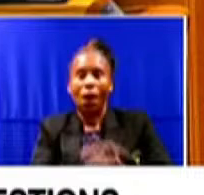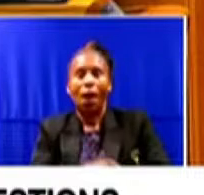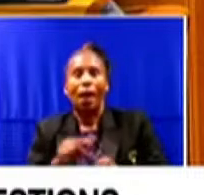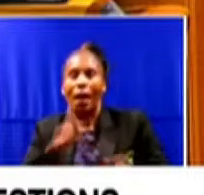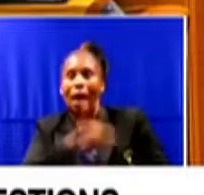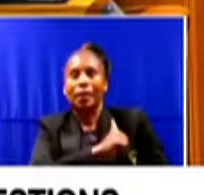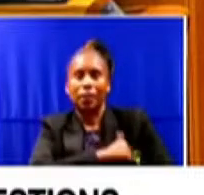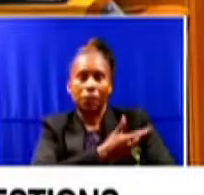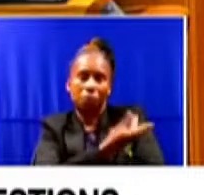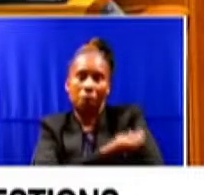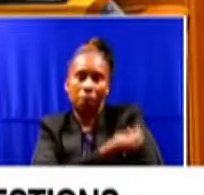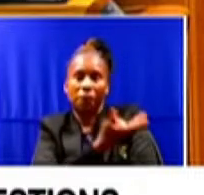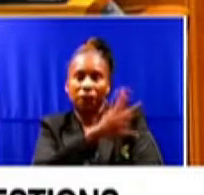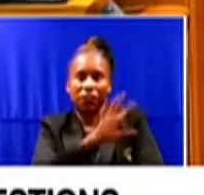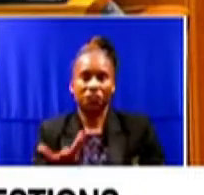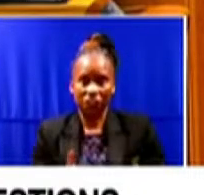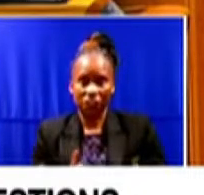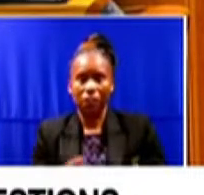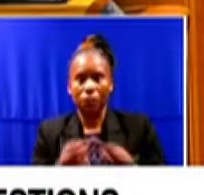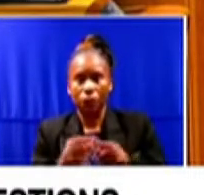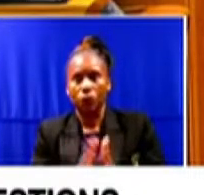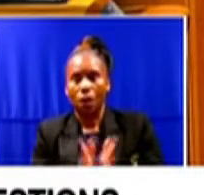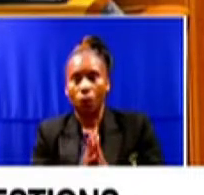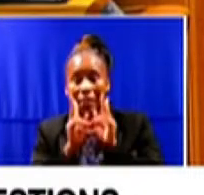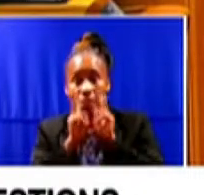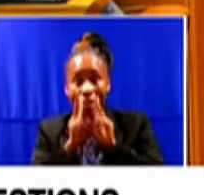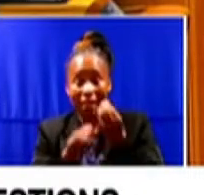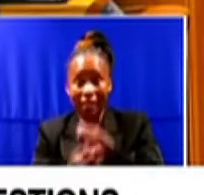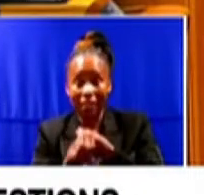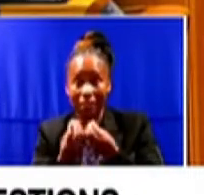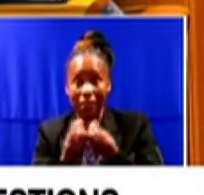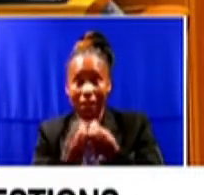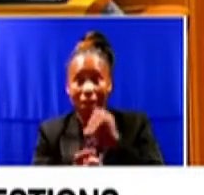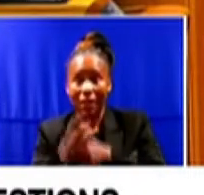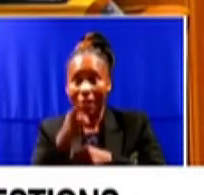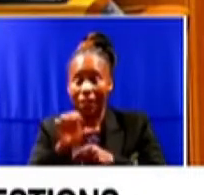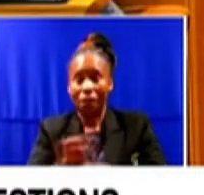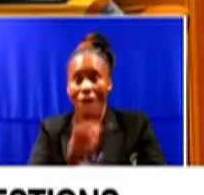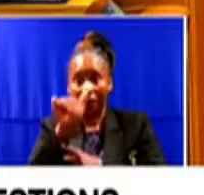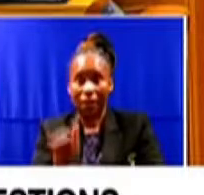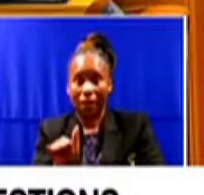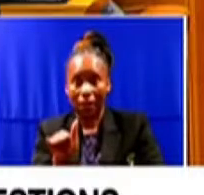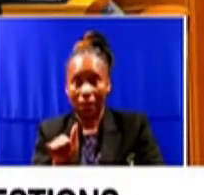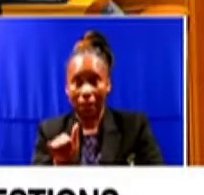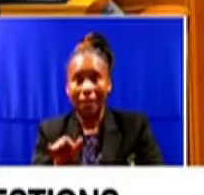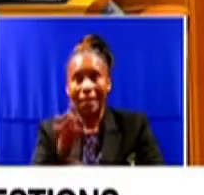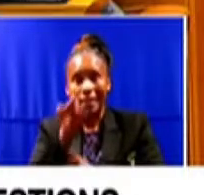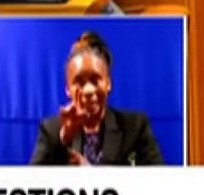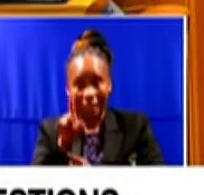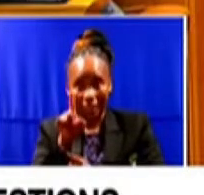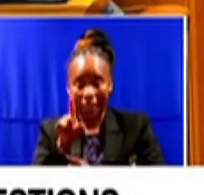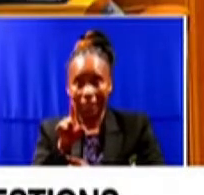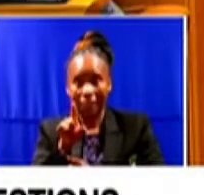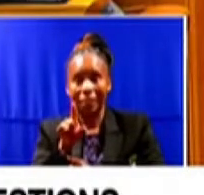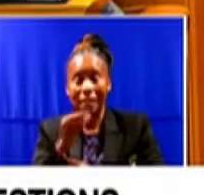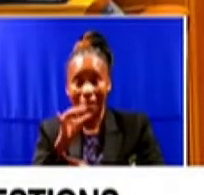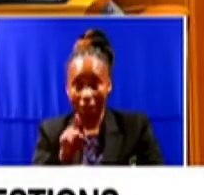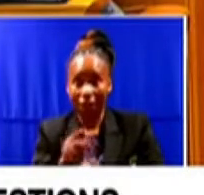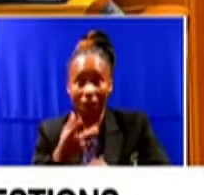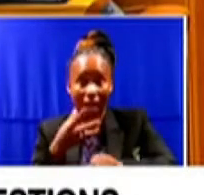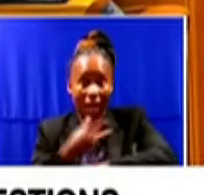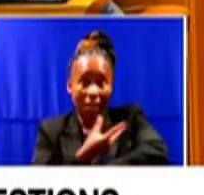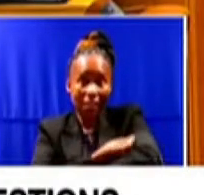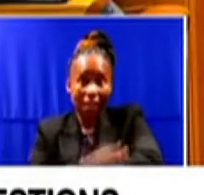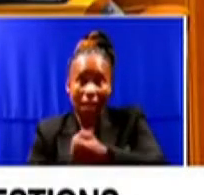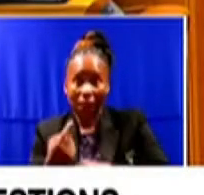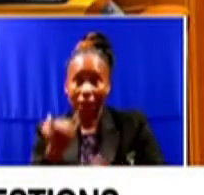only way we're going to prevent that from happening here in South Africa is through a widespread vaccination program here. And yes, people